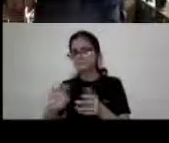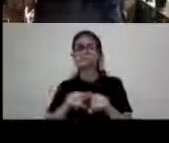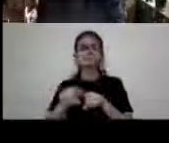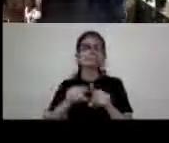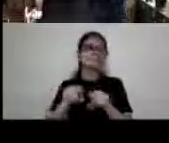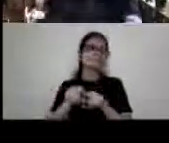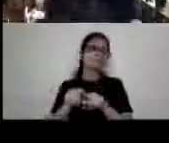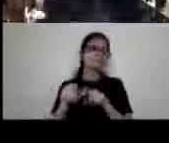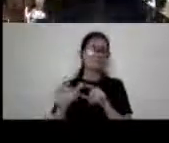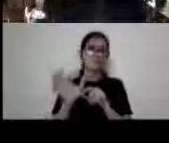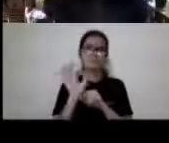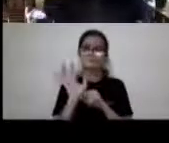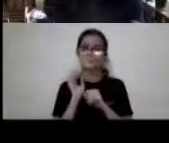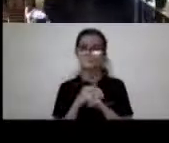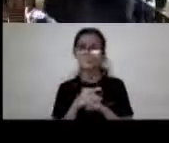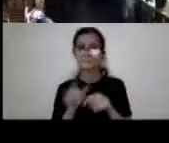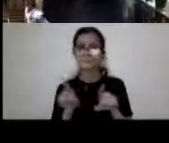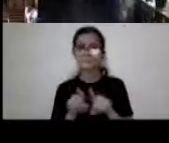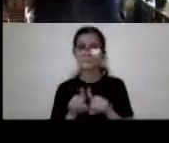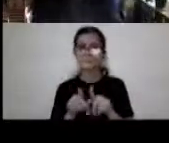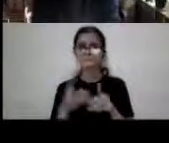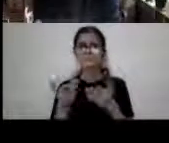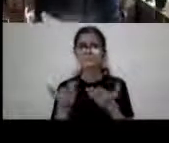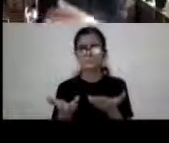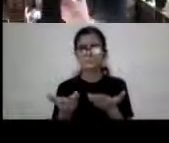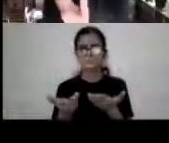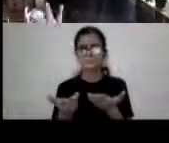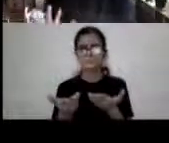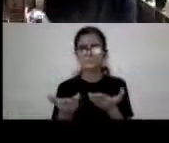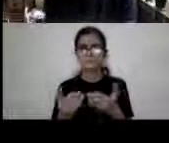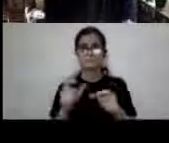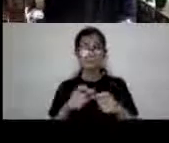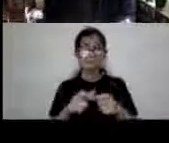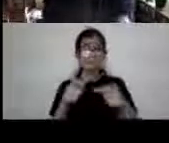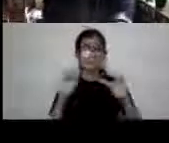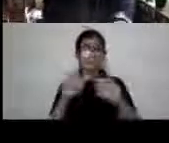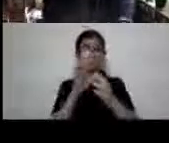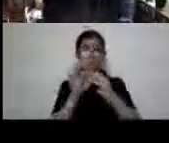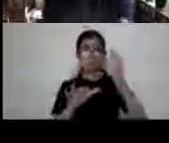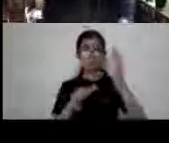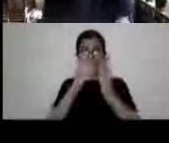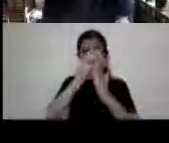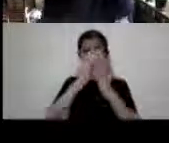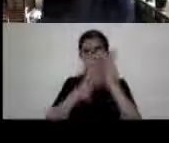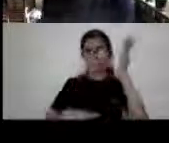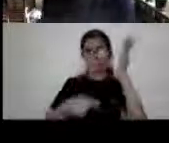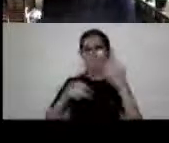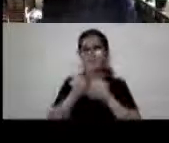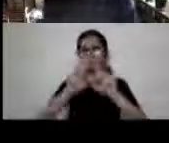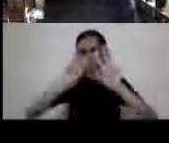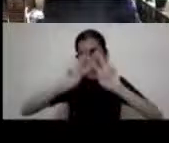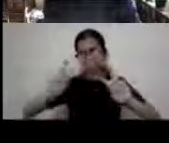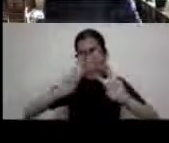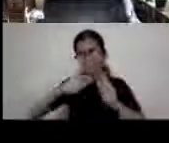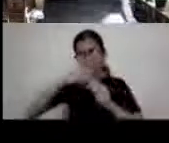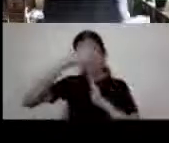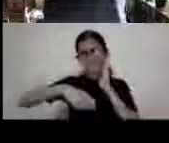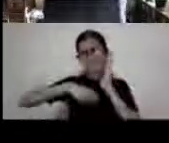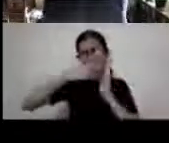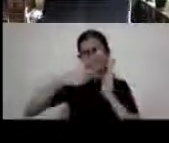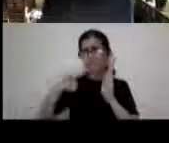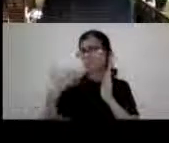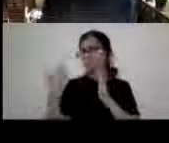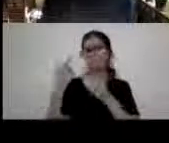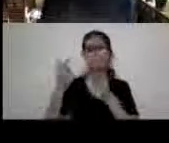the one that Shilpa was already talking about, a huge, actually also research project that we were doing